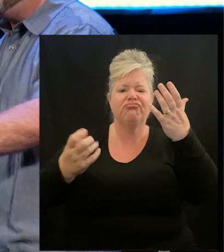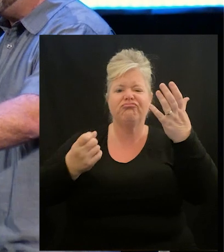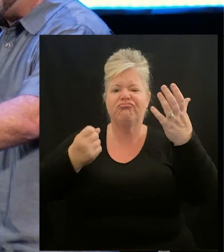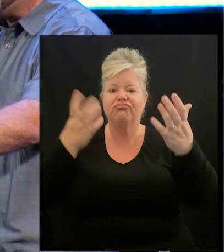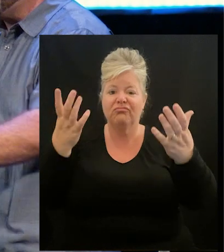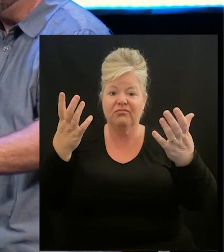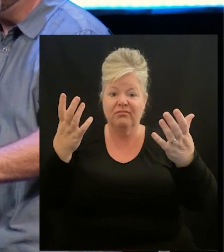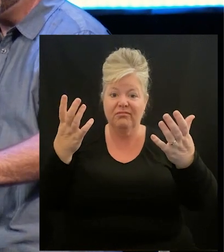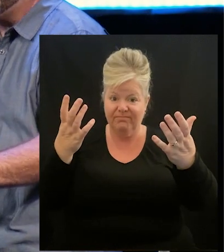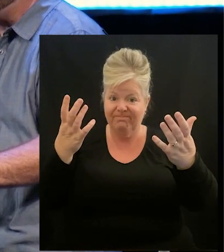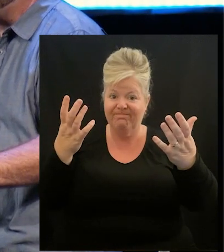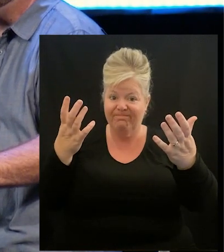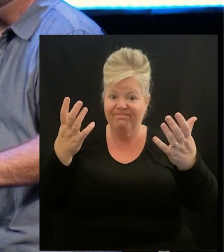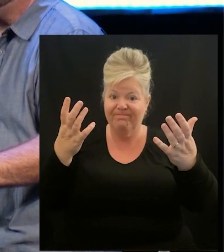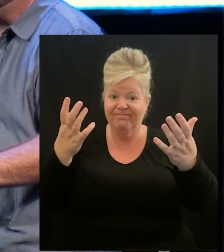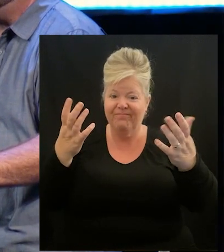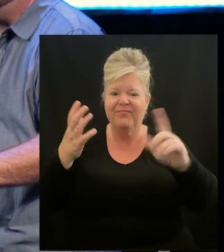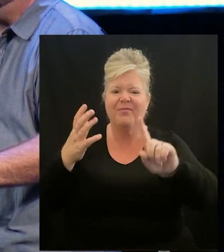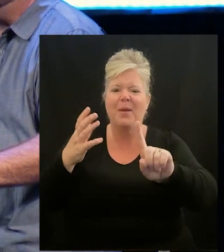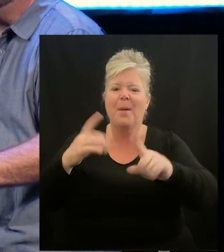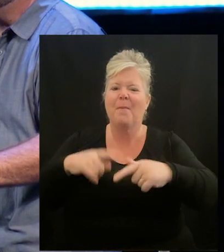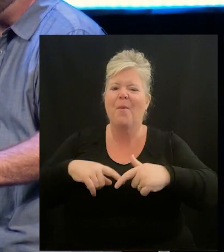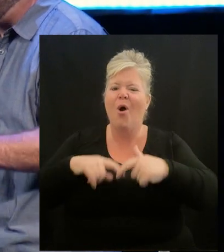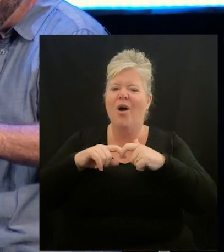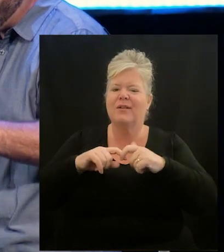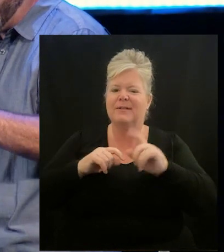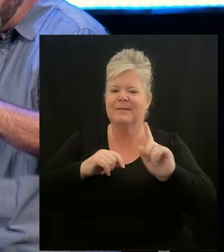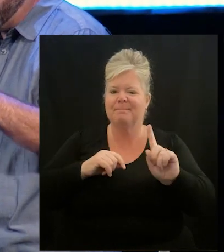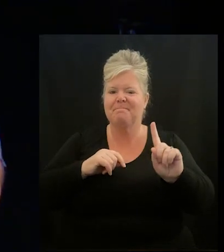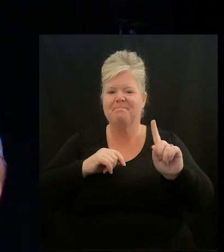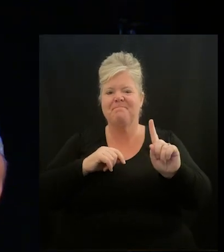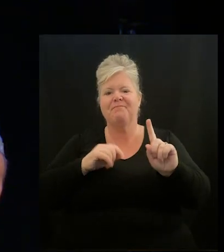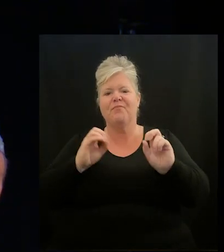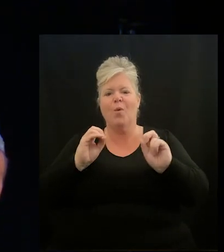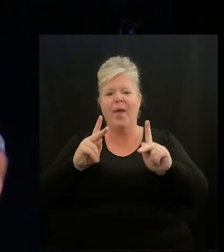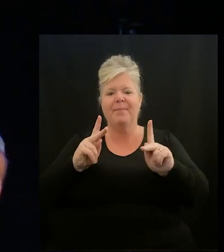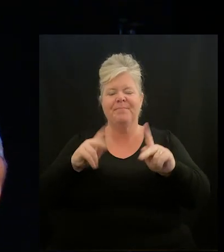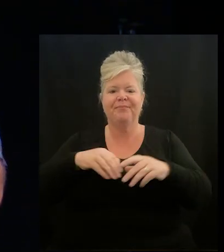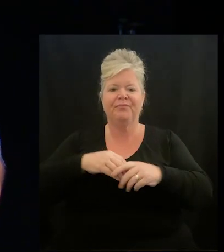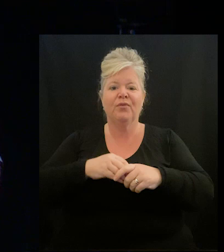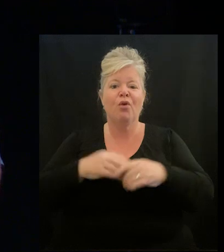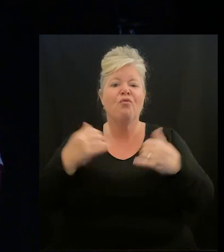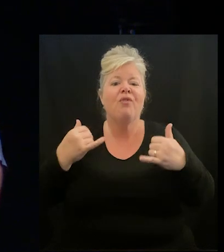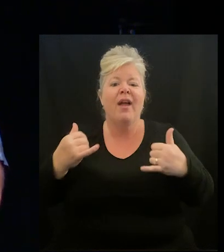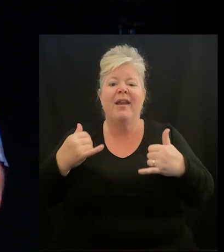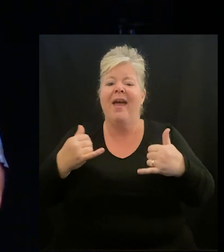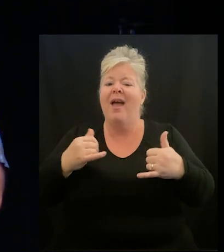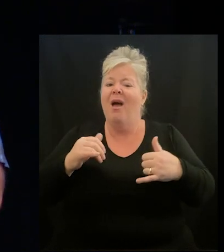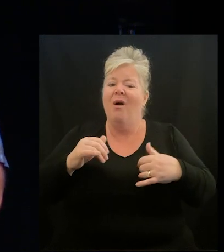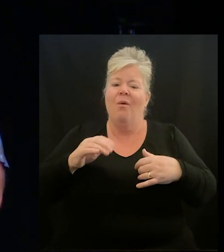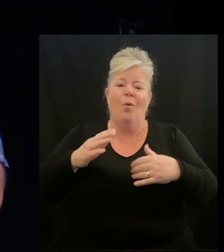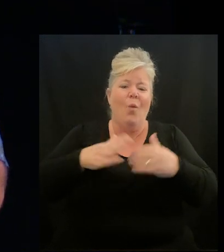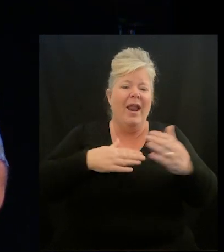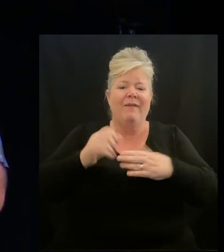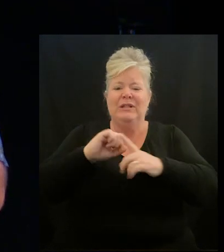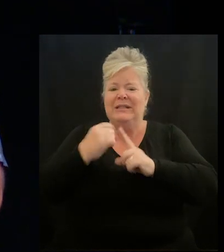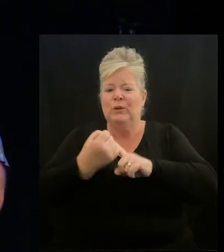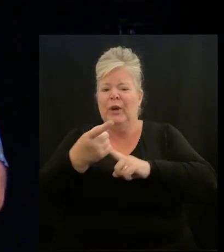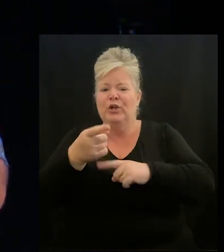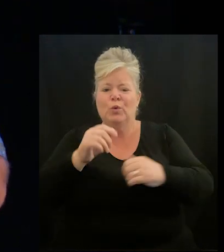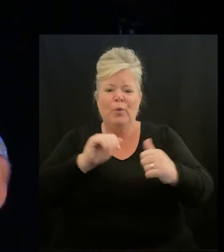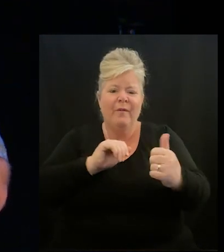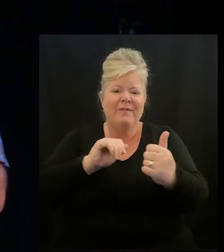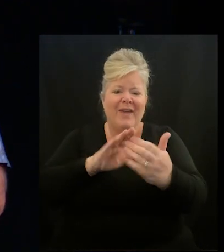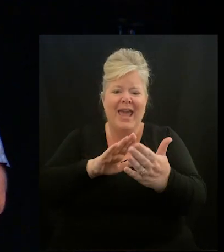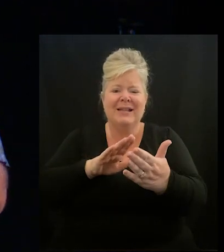Let me just pause there for a second. Right now, whatever you face may